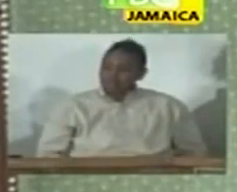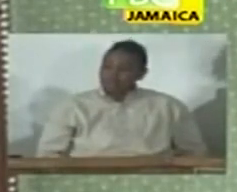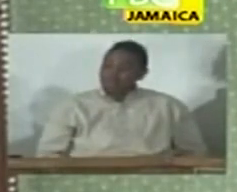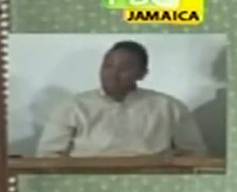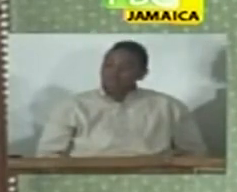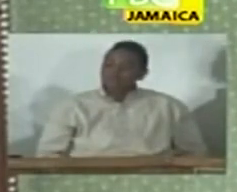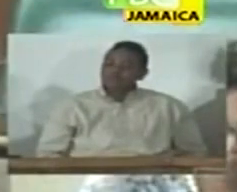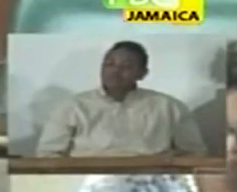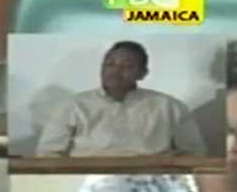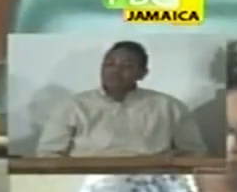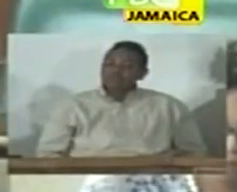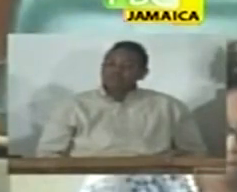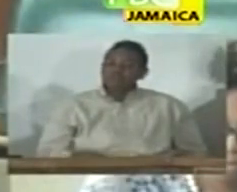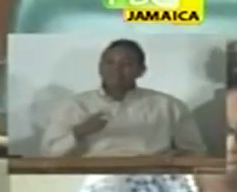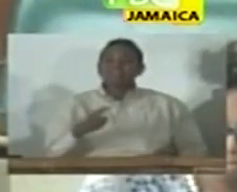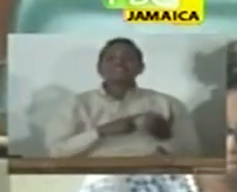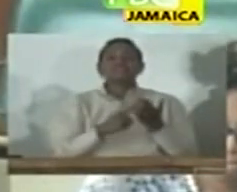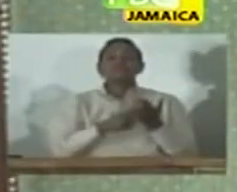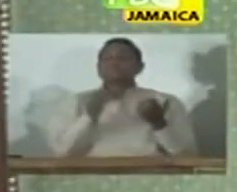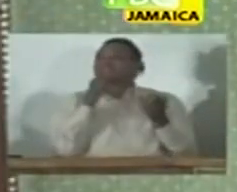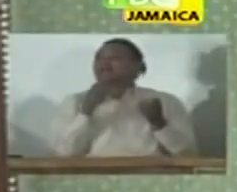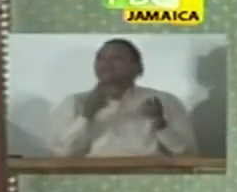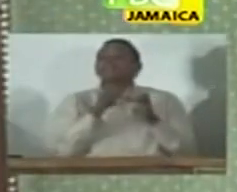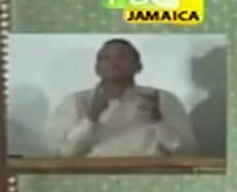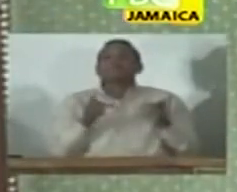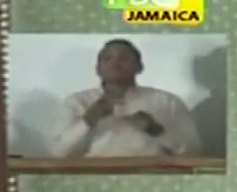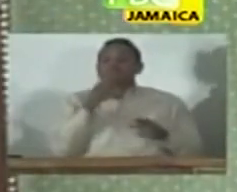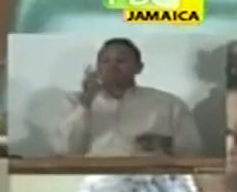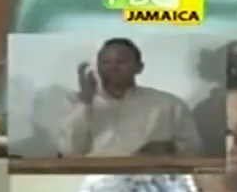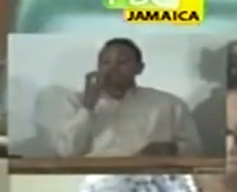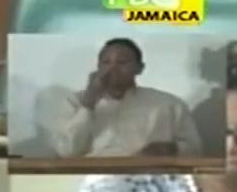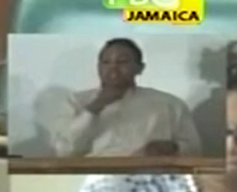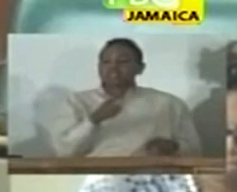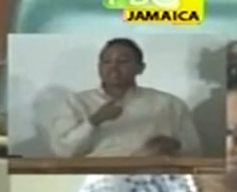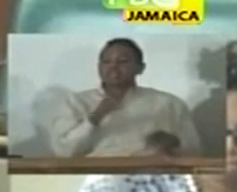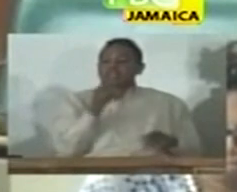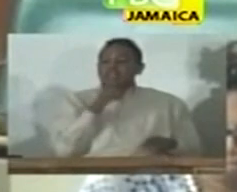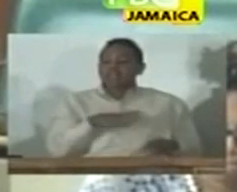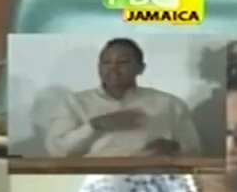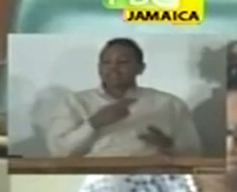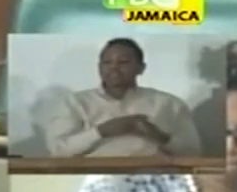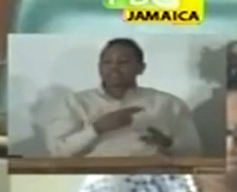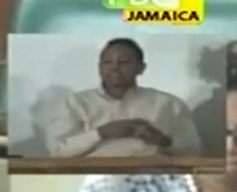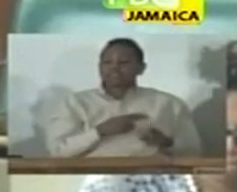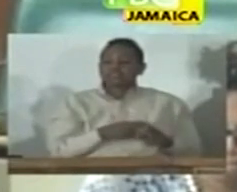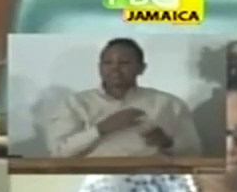place for you to clear the lady's name, Senator. The Yes. point I want to make is that, in